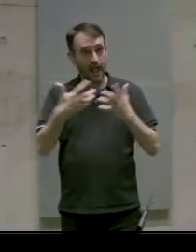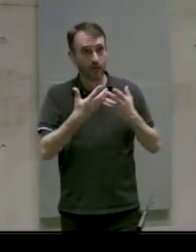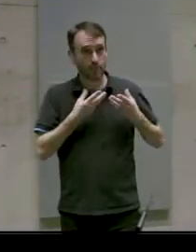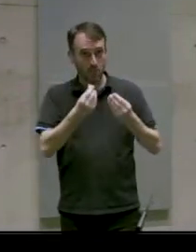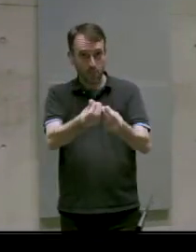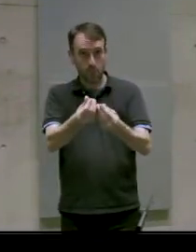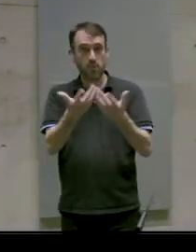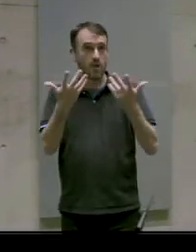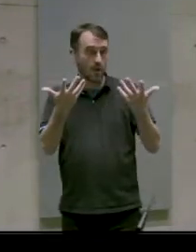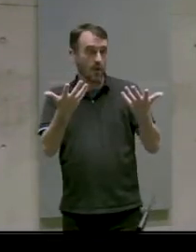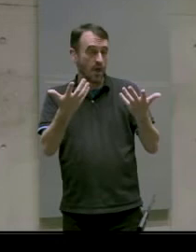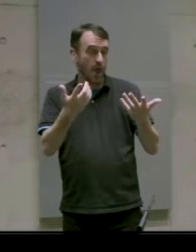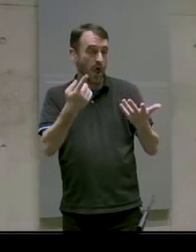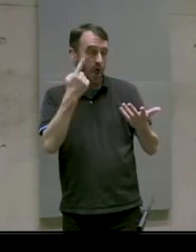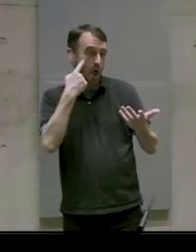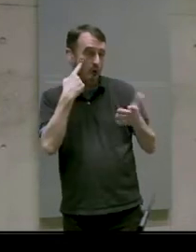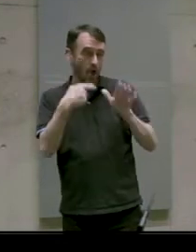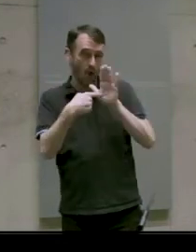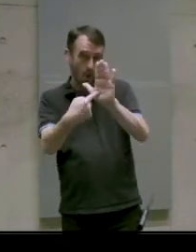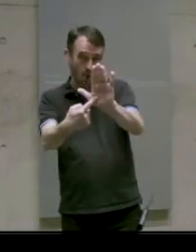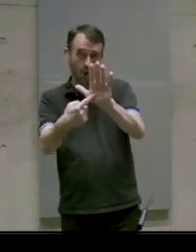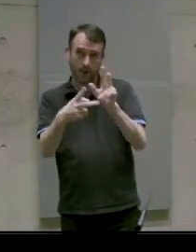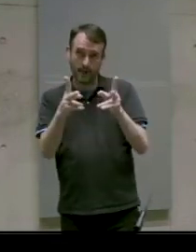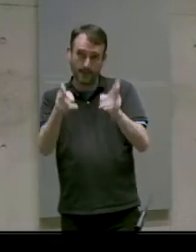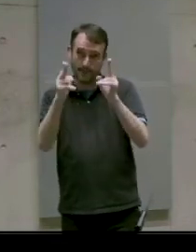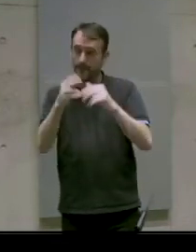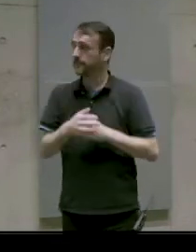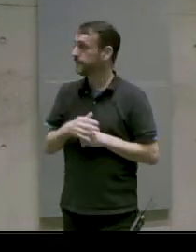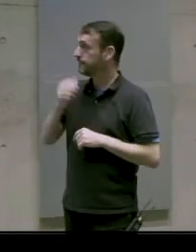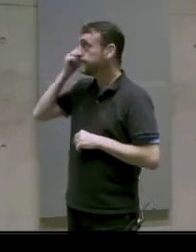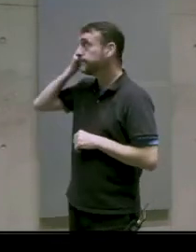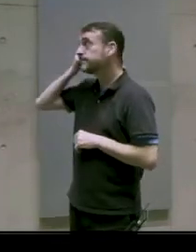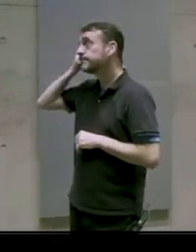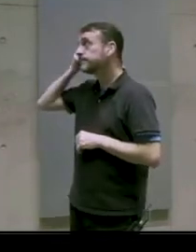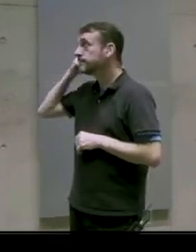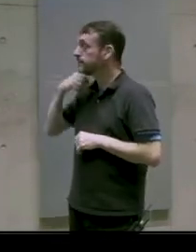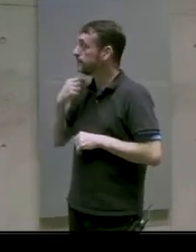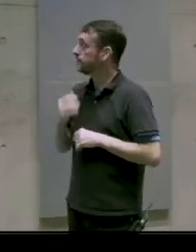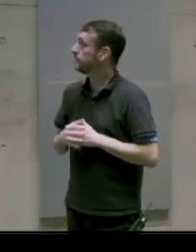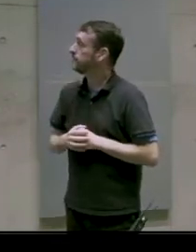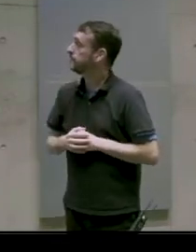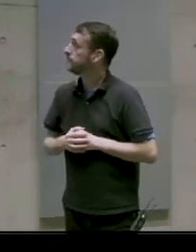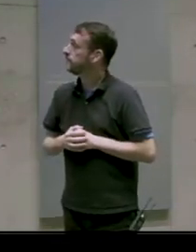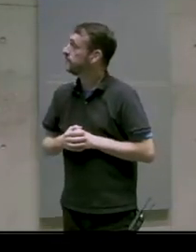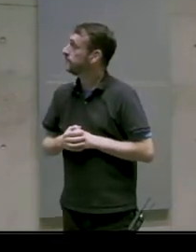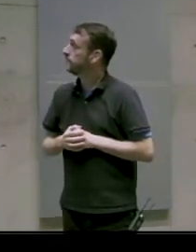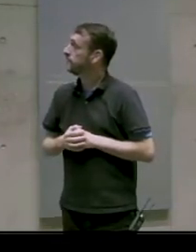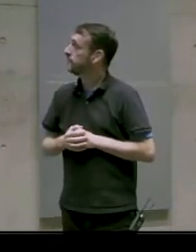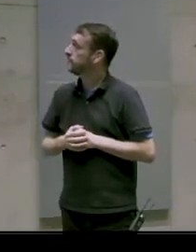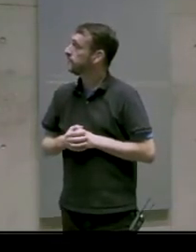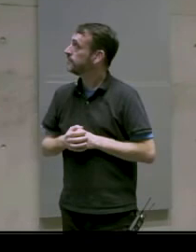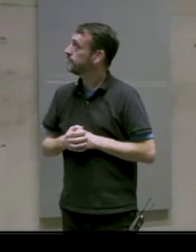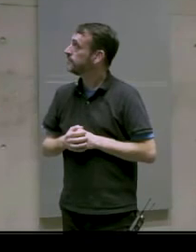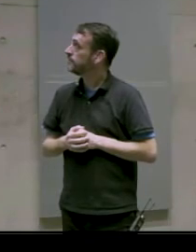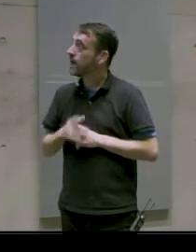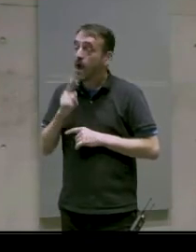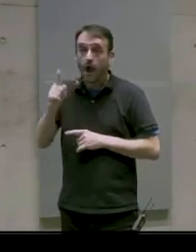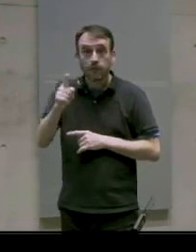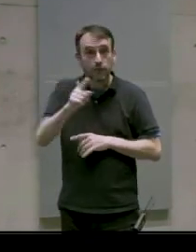game, see some of the things we've been working on. No, it's short notice. Have you been briefed? I haven't been briefed